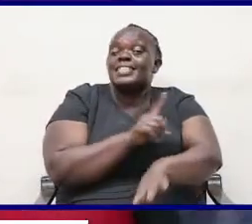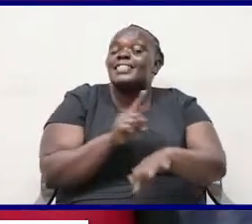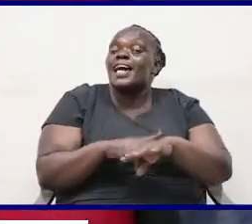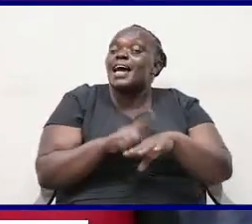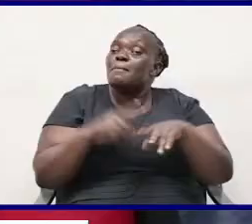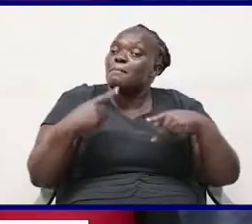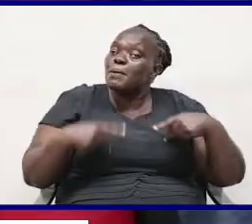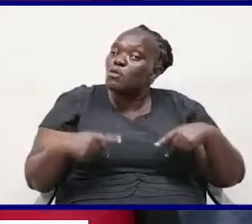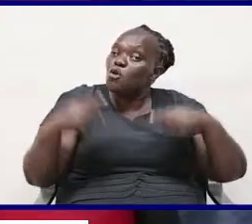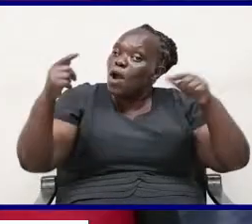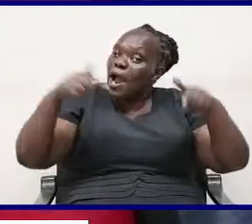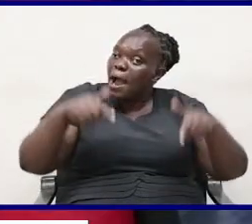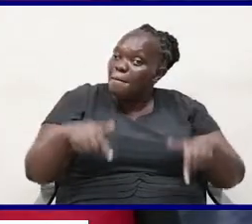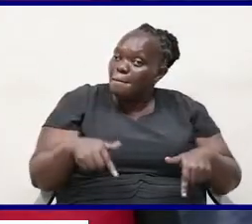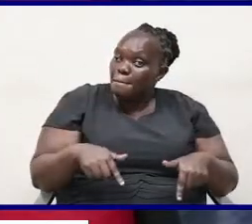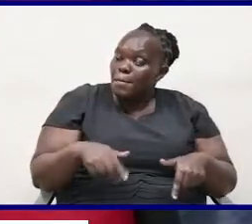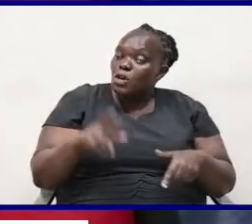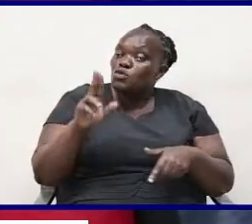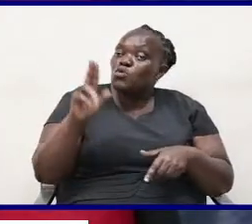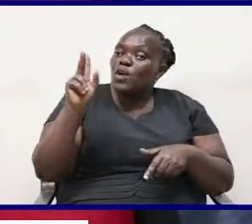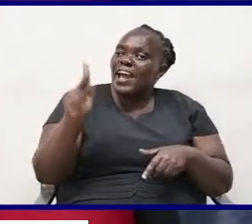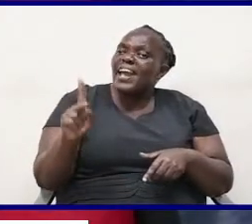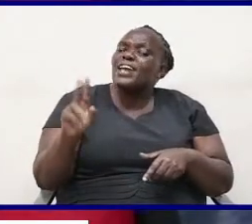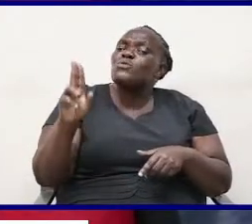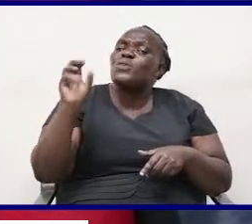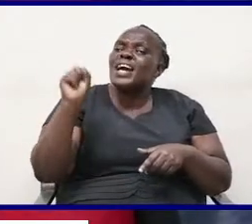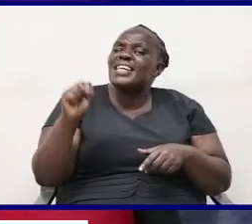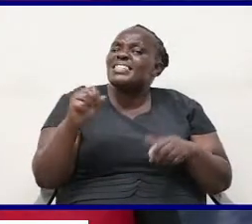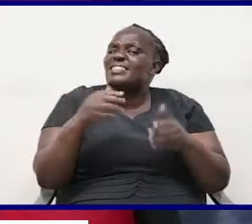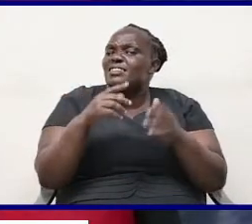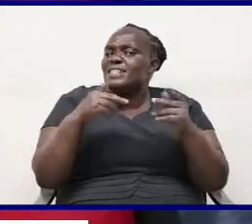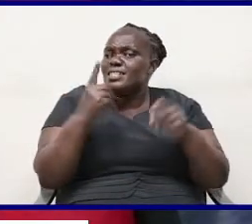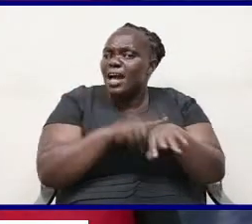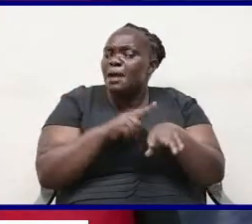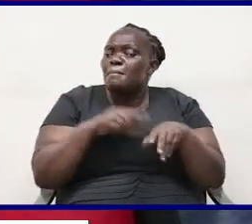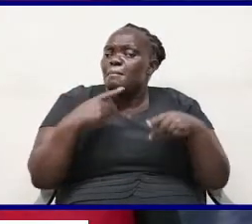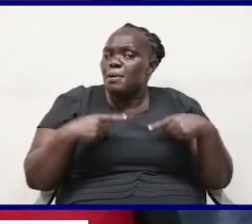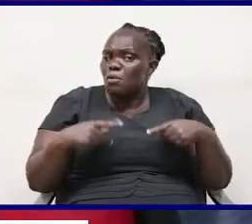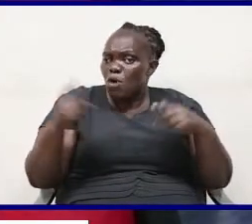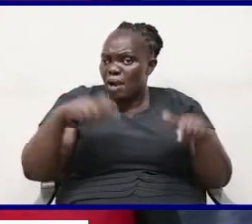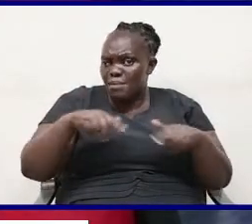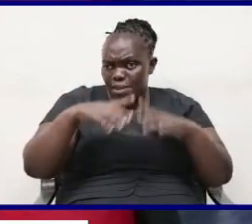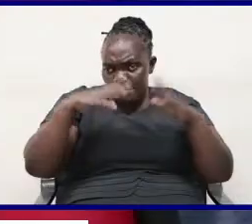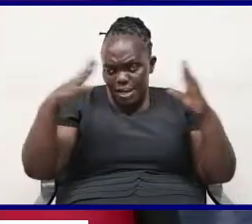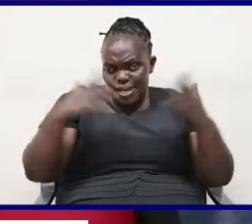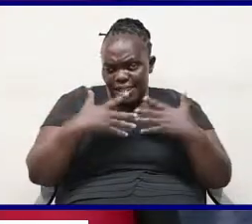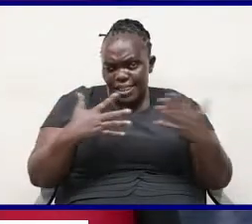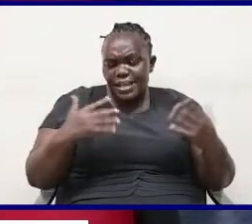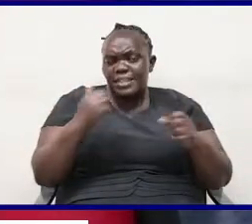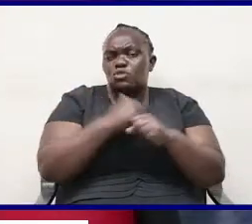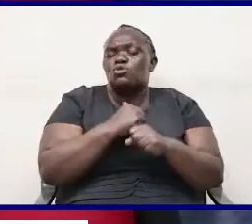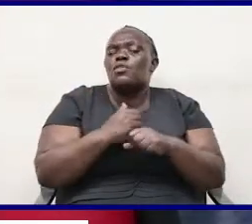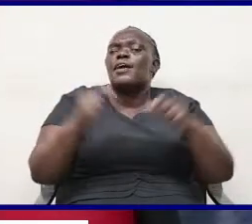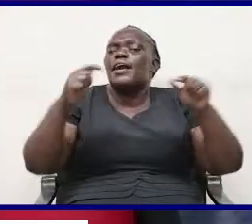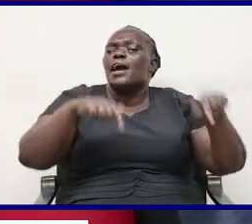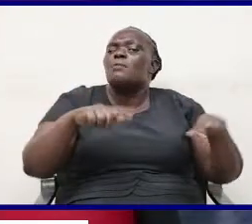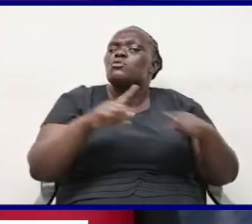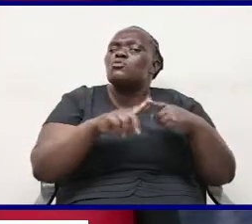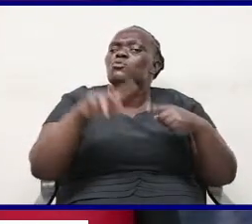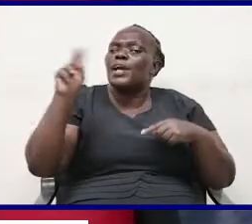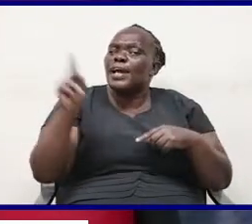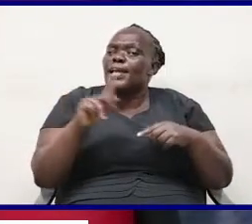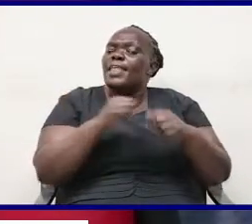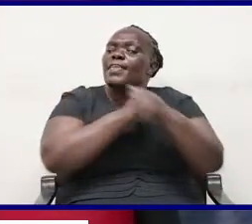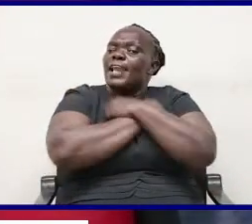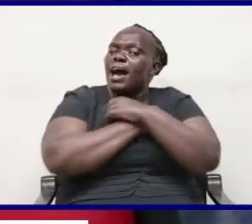people come... Yes, and we are assuming that it's from the UK or the US. When these people come, yes, please. The main thing that they do, they come to Kenya and